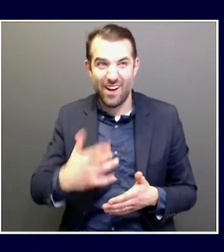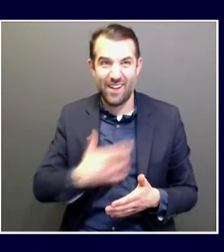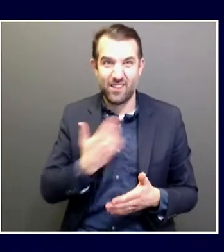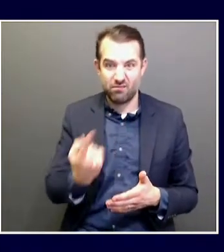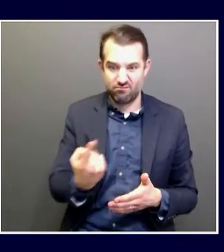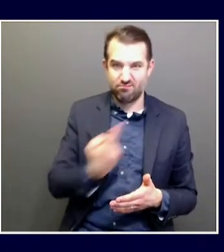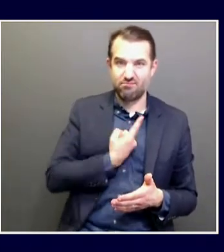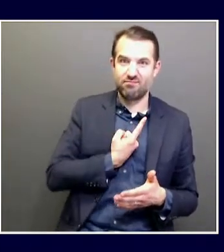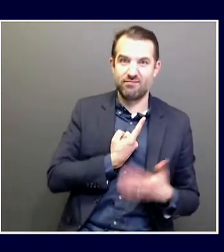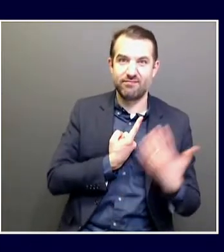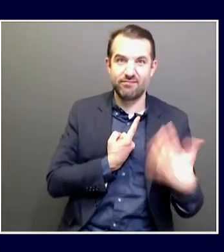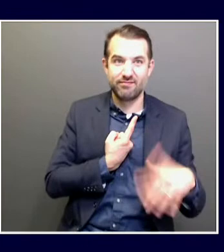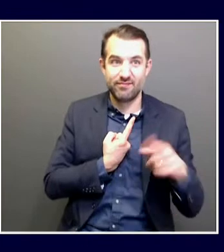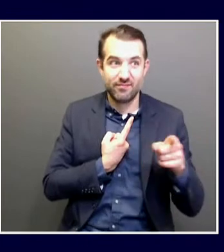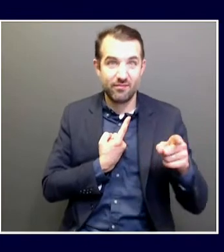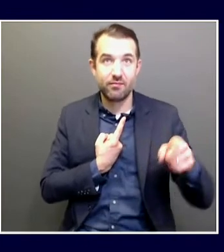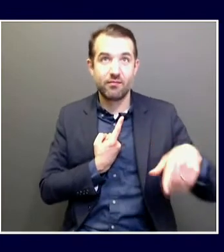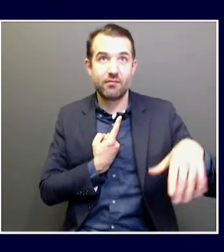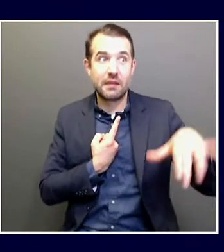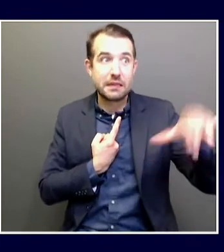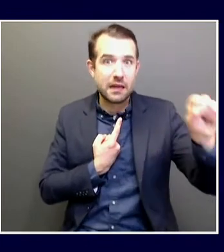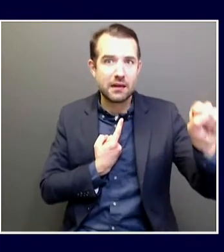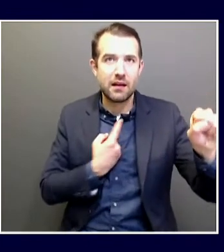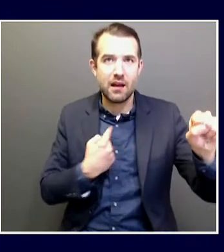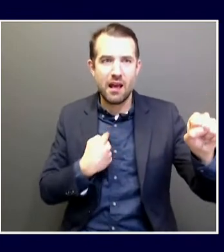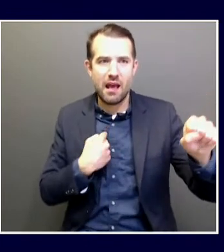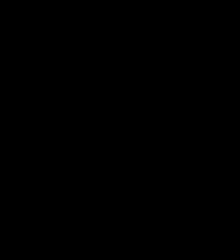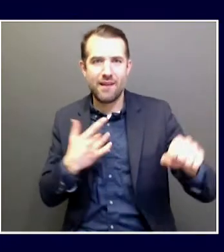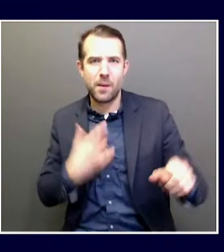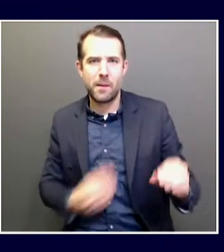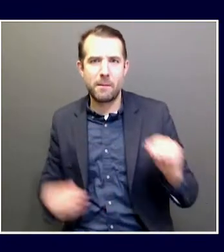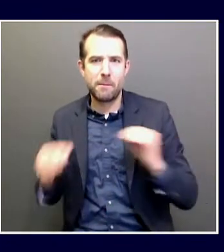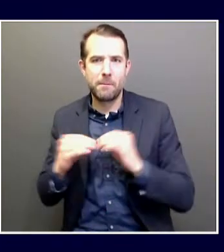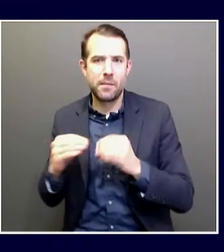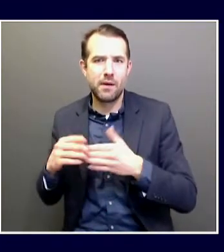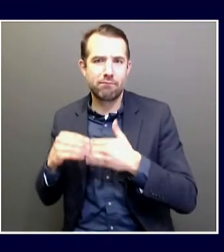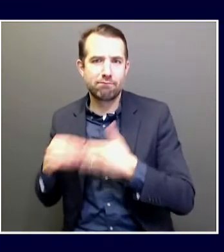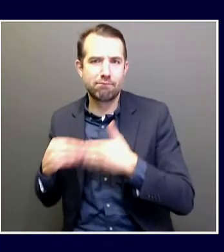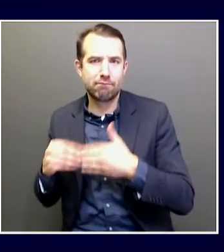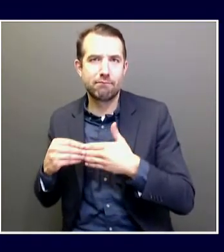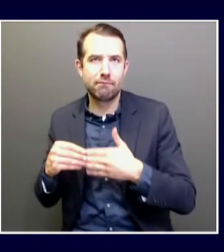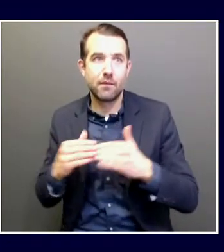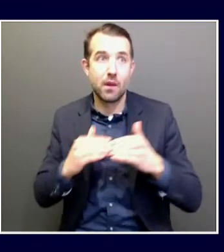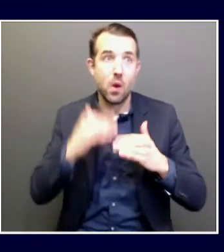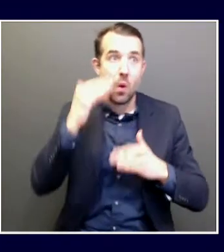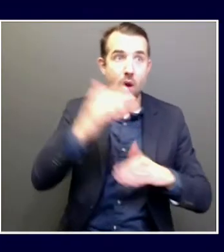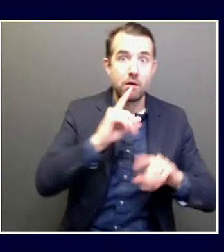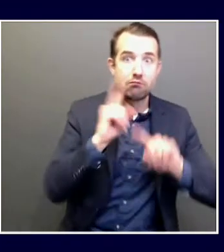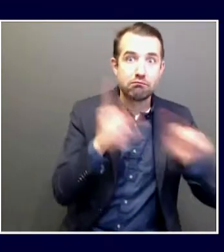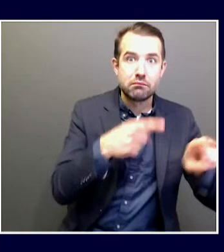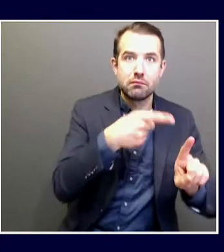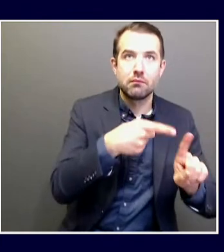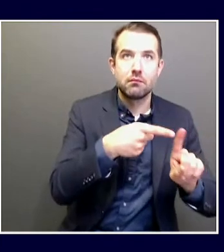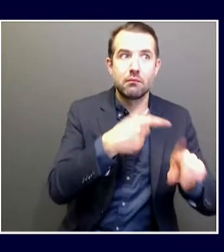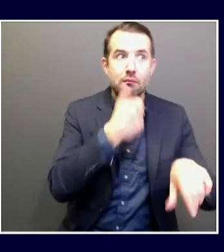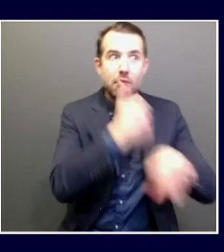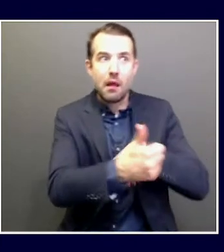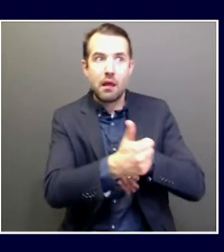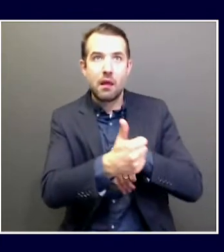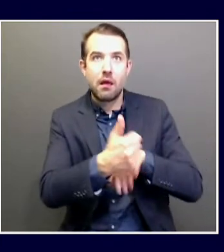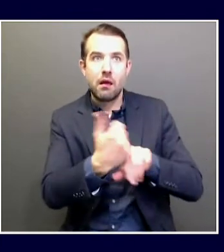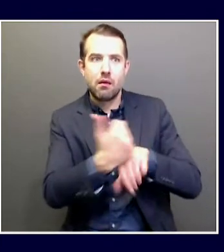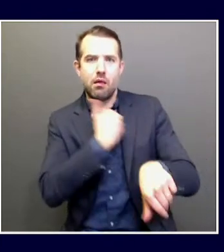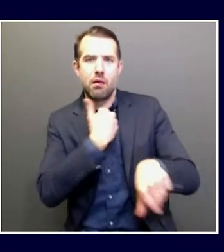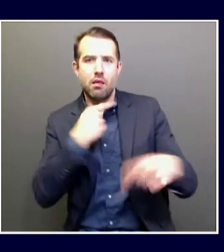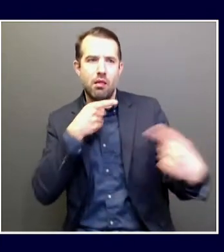more seriously than you is an overreactionary worrywart. And everyone who's taking COVID less